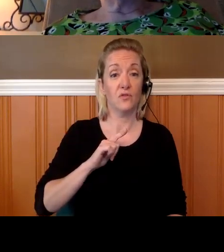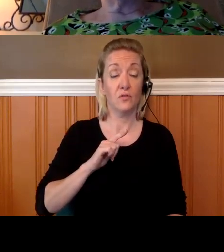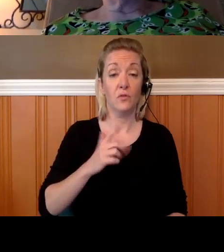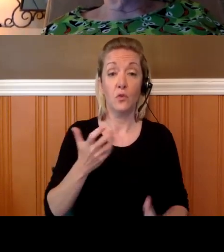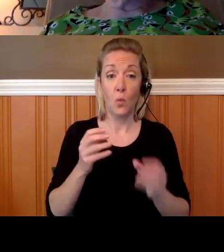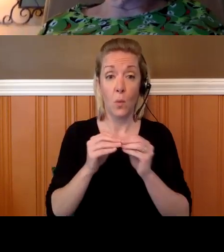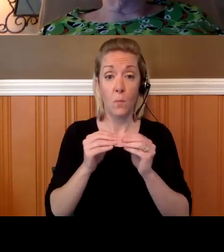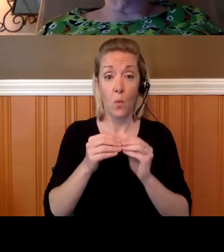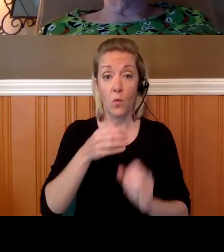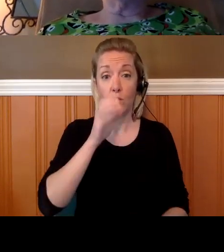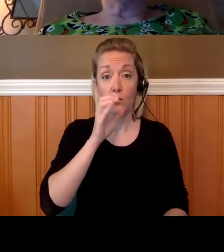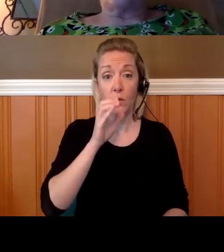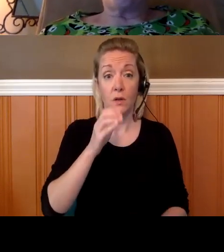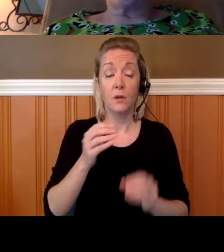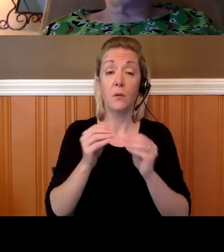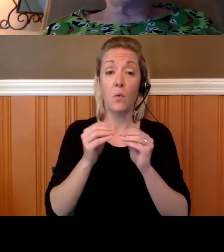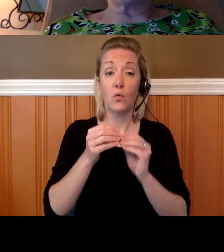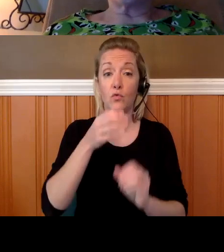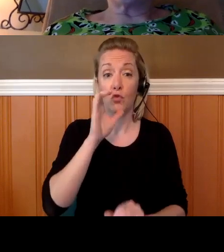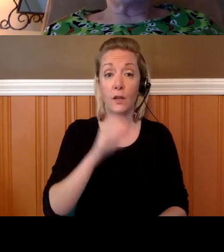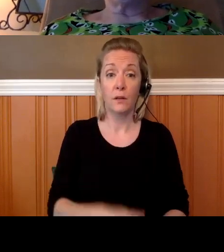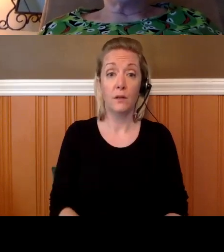to drink? Do you want more to drink?